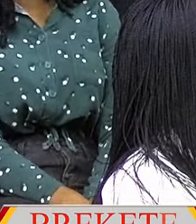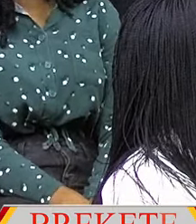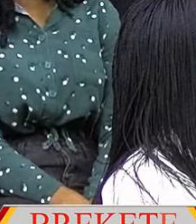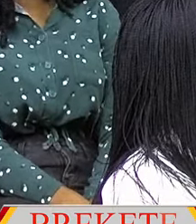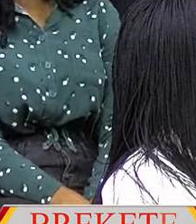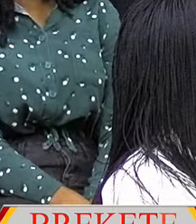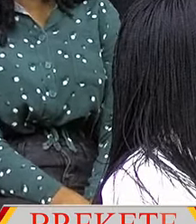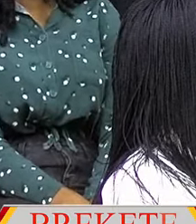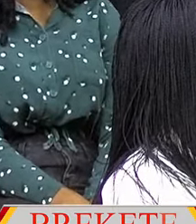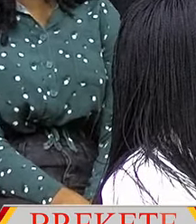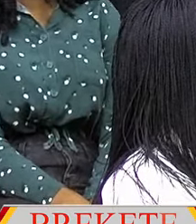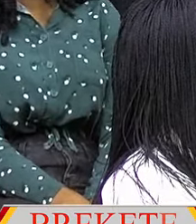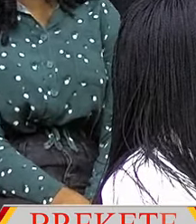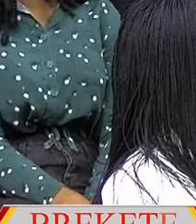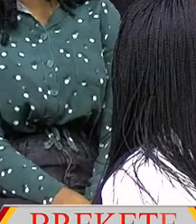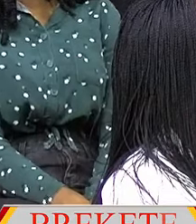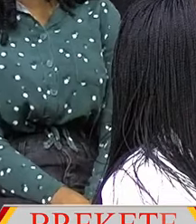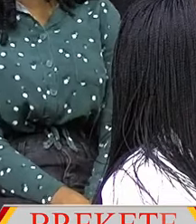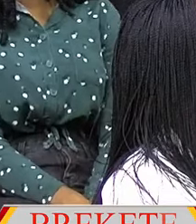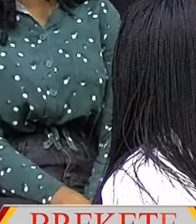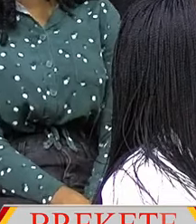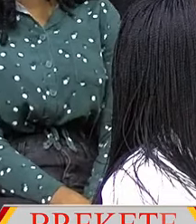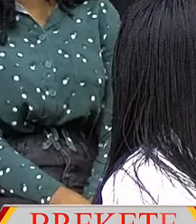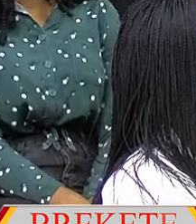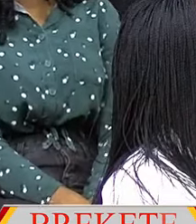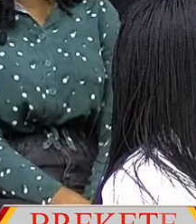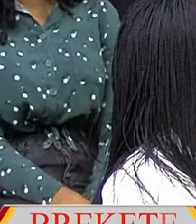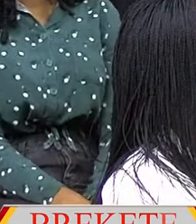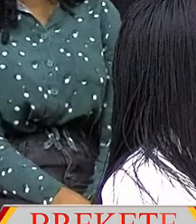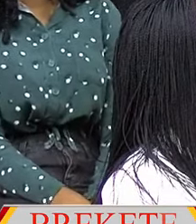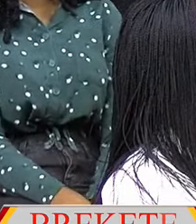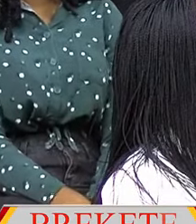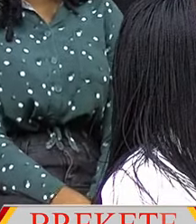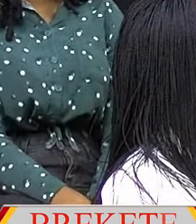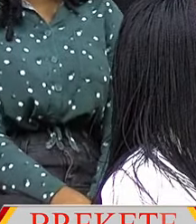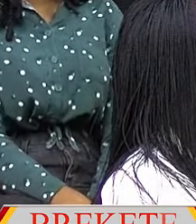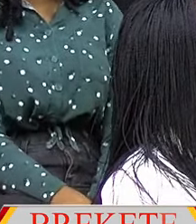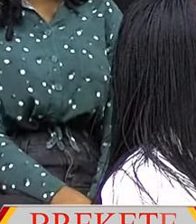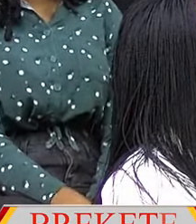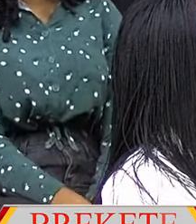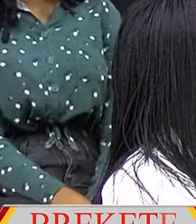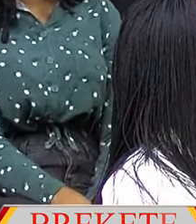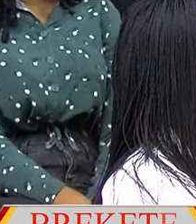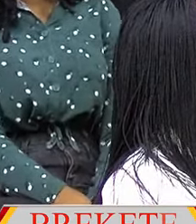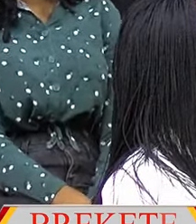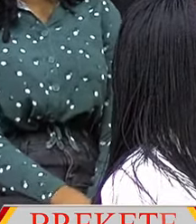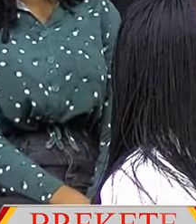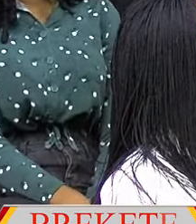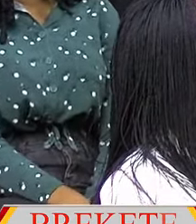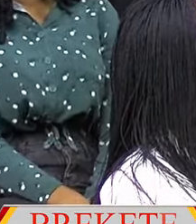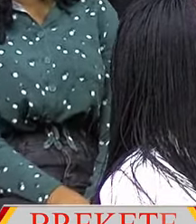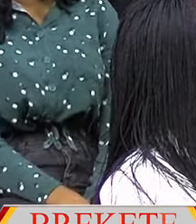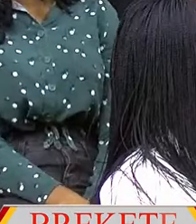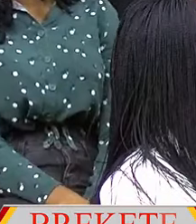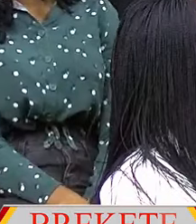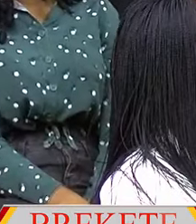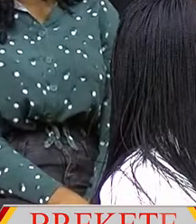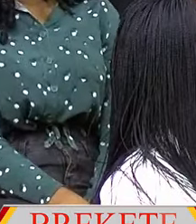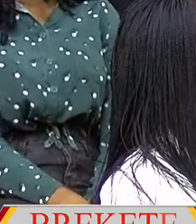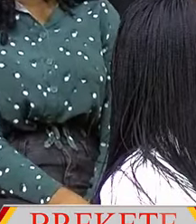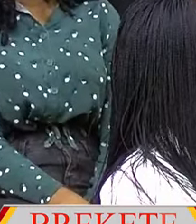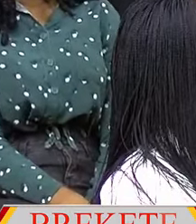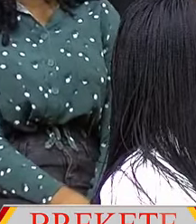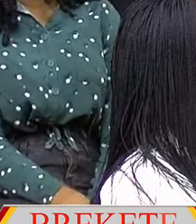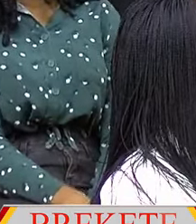they go school, they tell me that time, say knowledge they change every 7 years. That one obsolete information. Knowledge